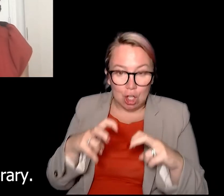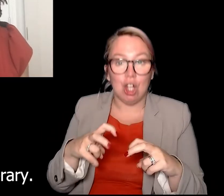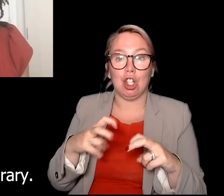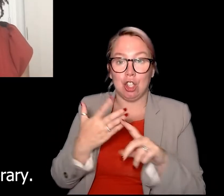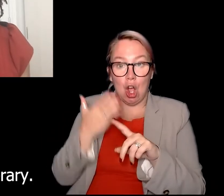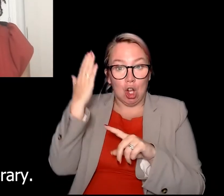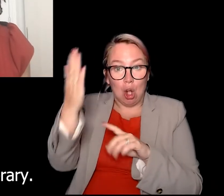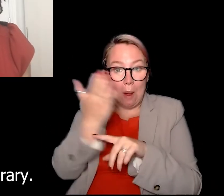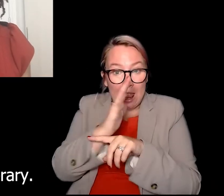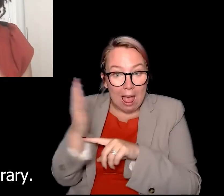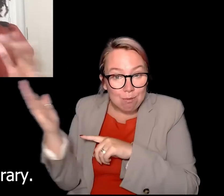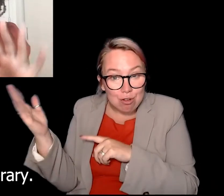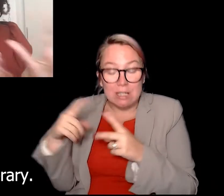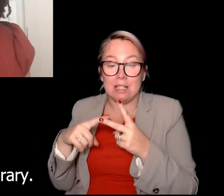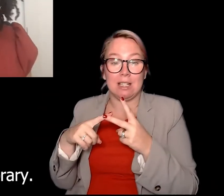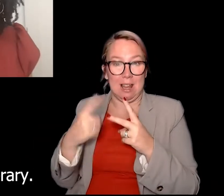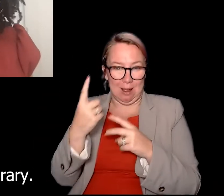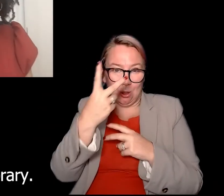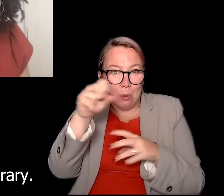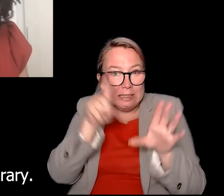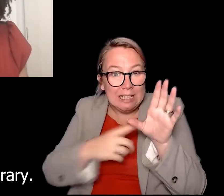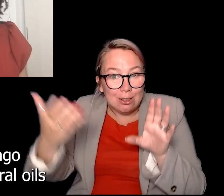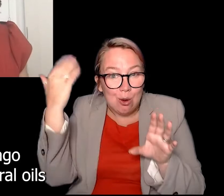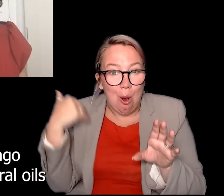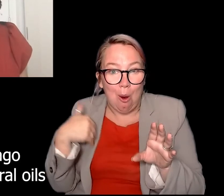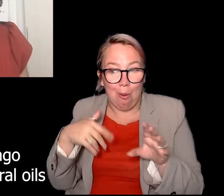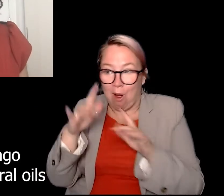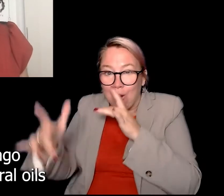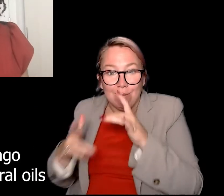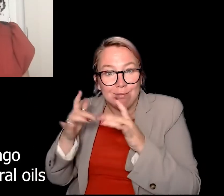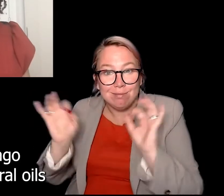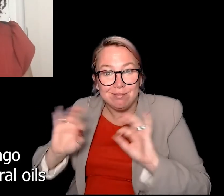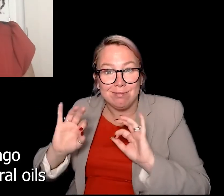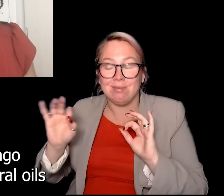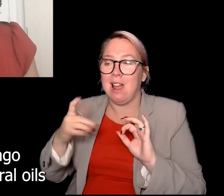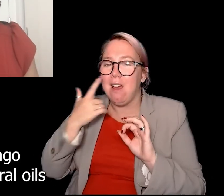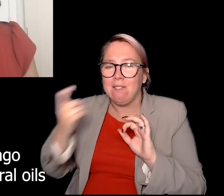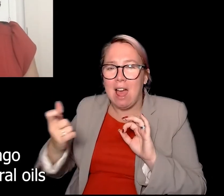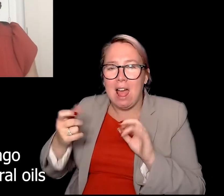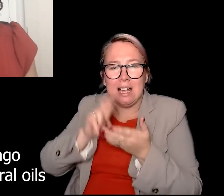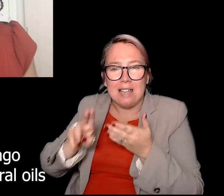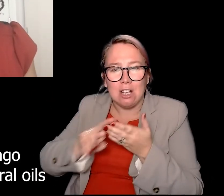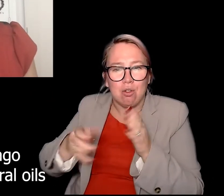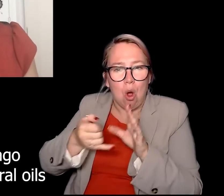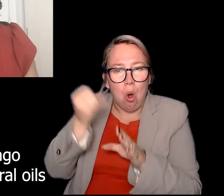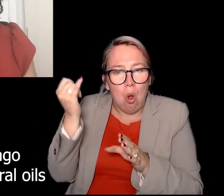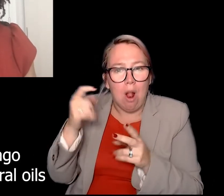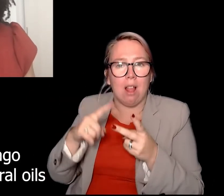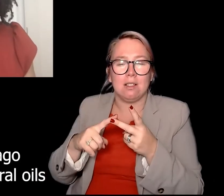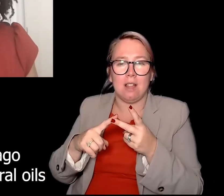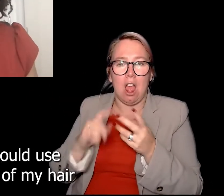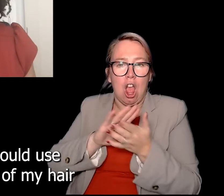started doing research and, you know, going to, you know, physically going to the library, because this was like 20 years ago, and just trying to